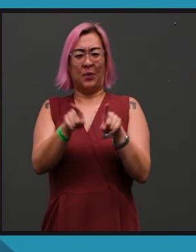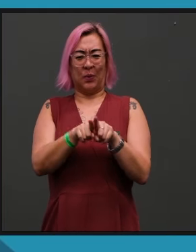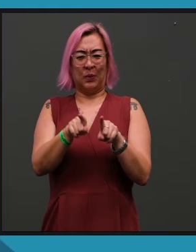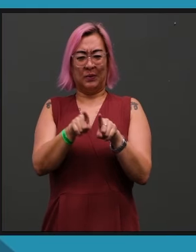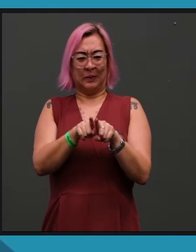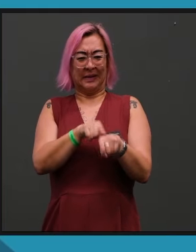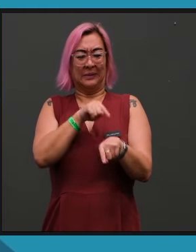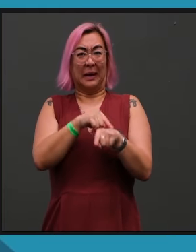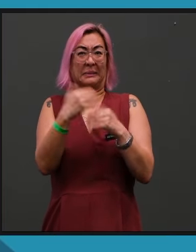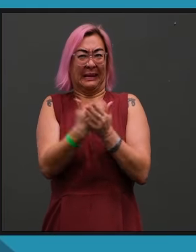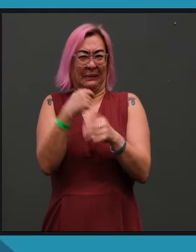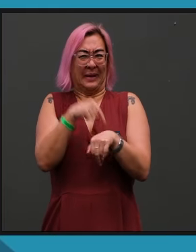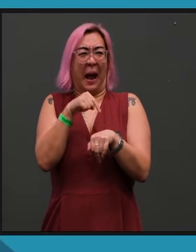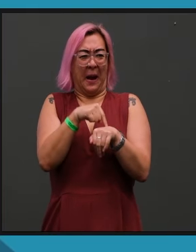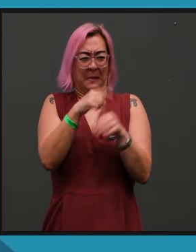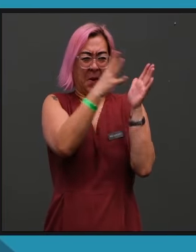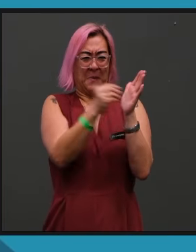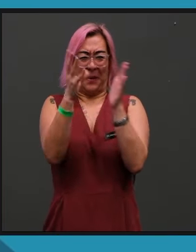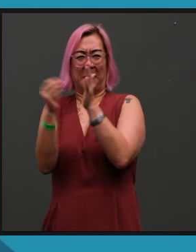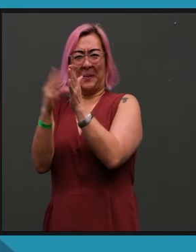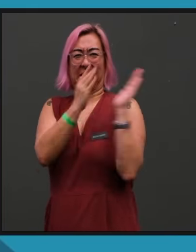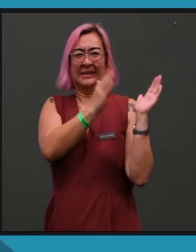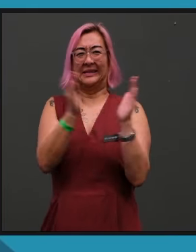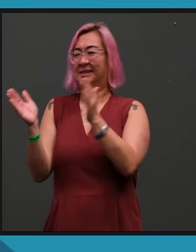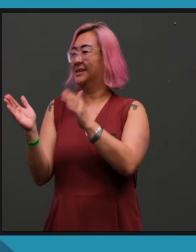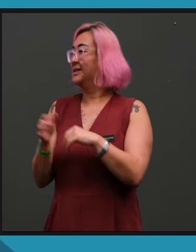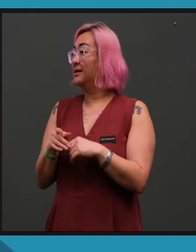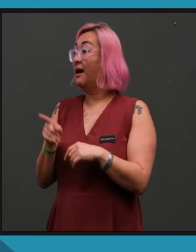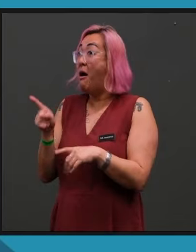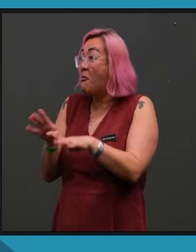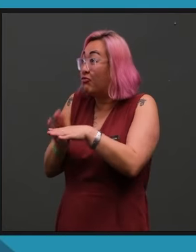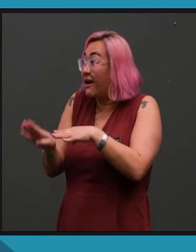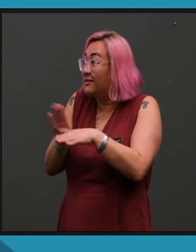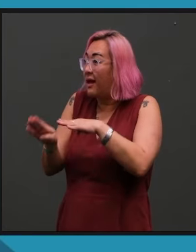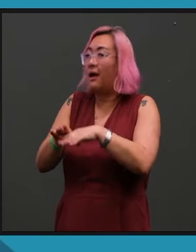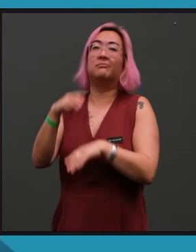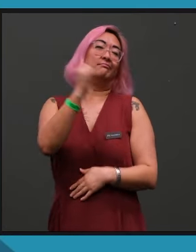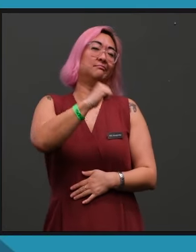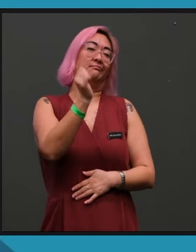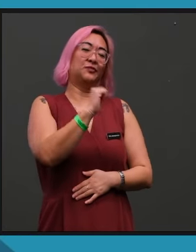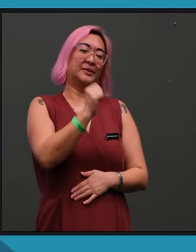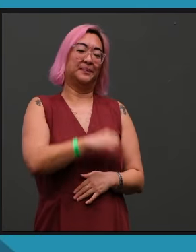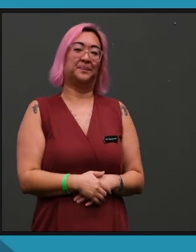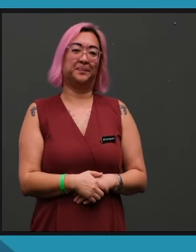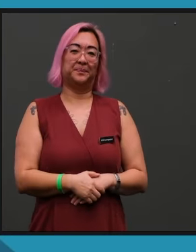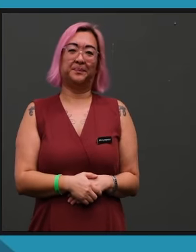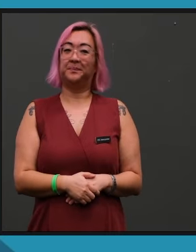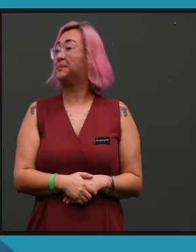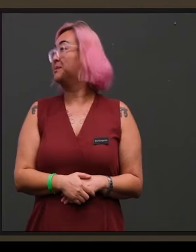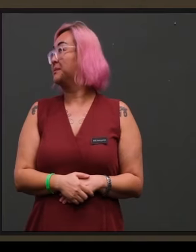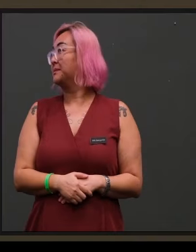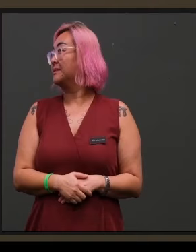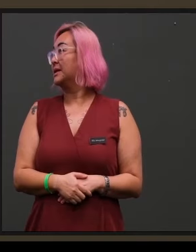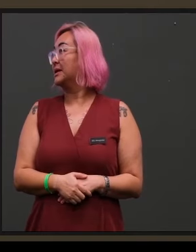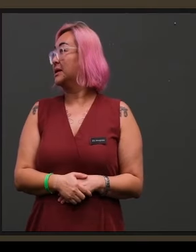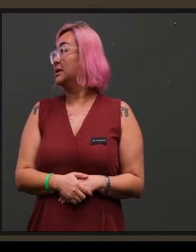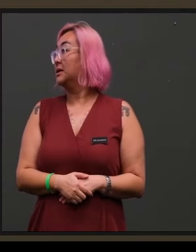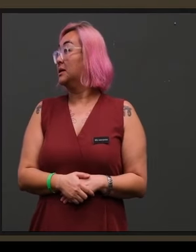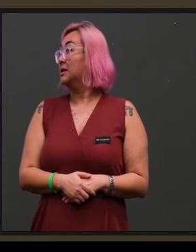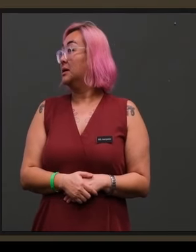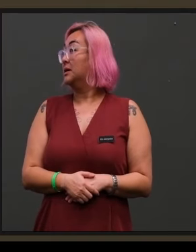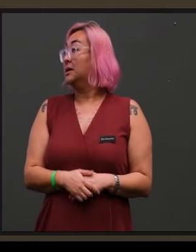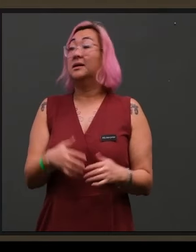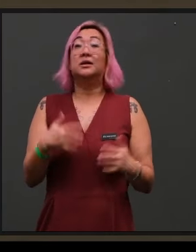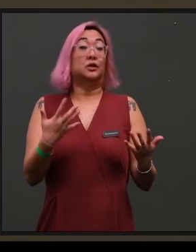efficiency. Pragmatism, you might say. Pragmatism, that's a good word, And so, 2 weeks